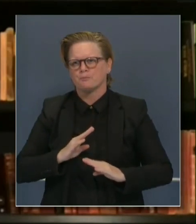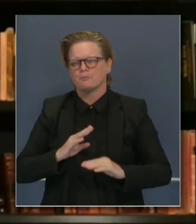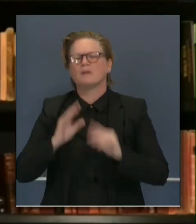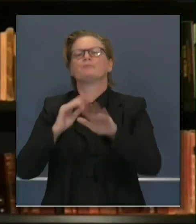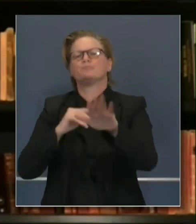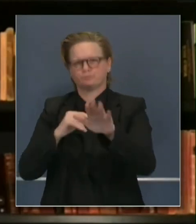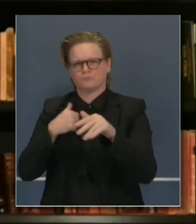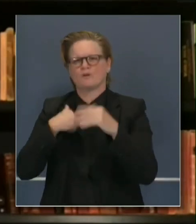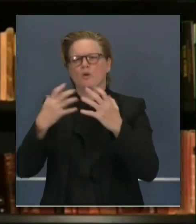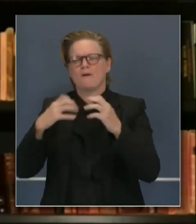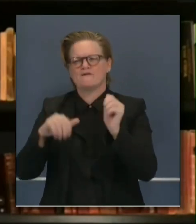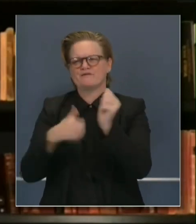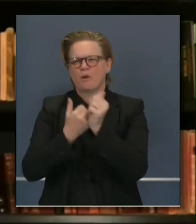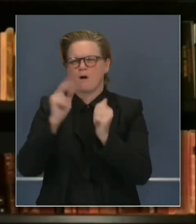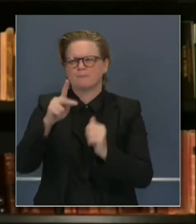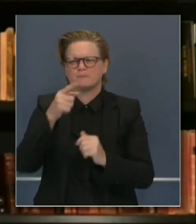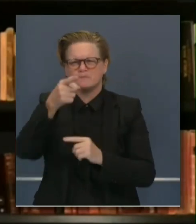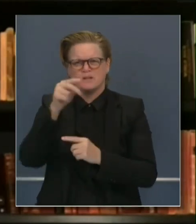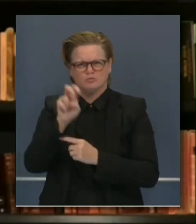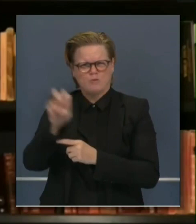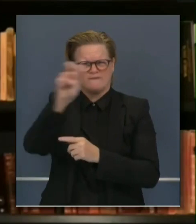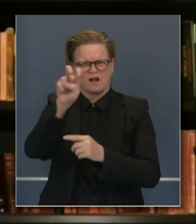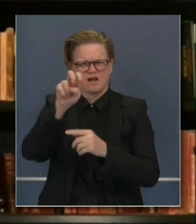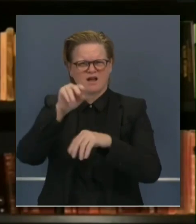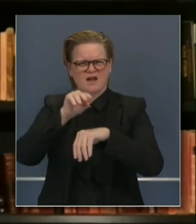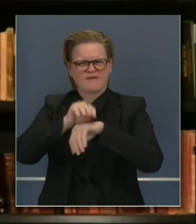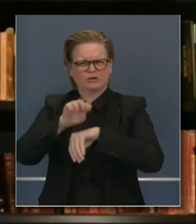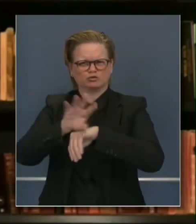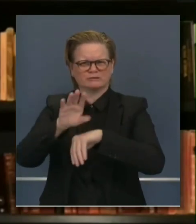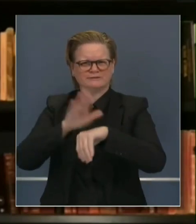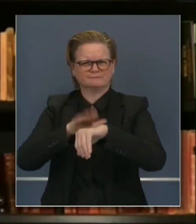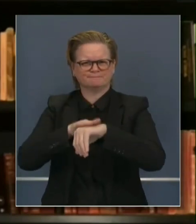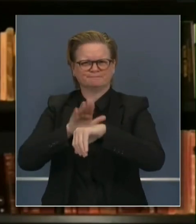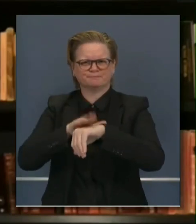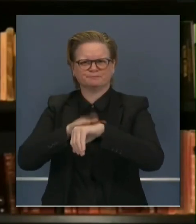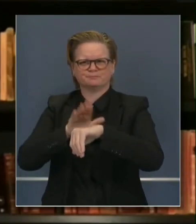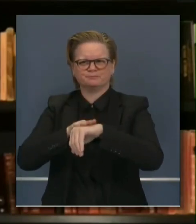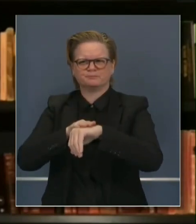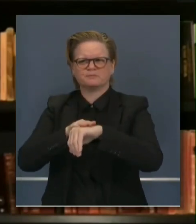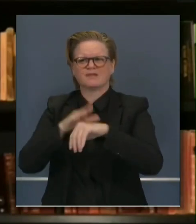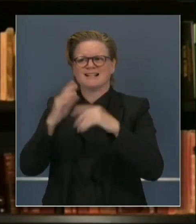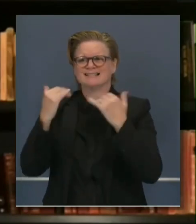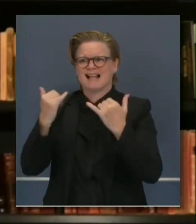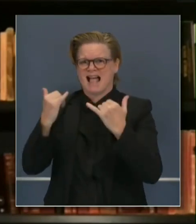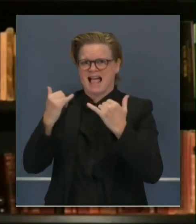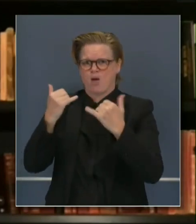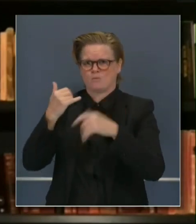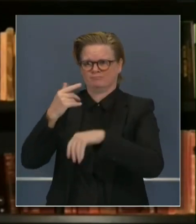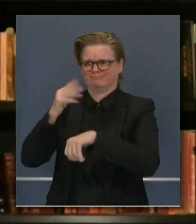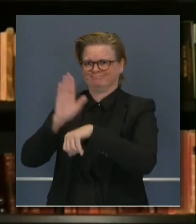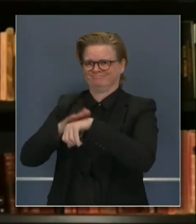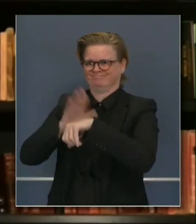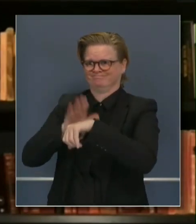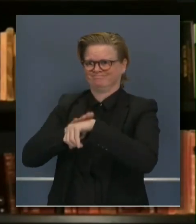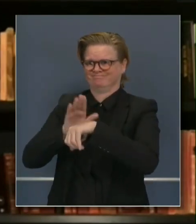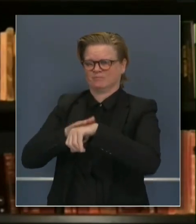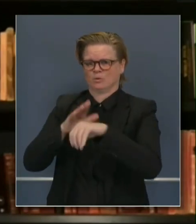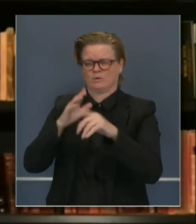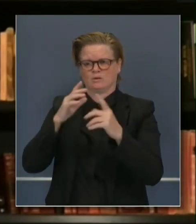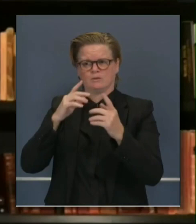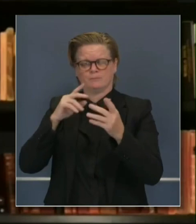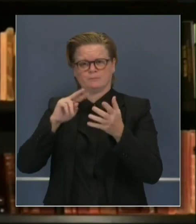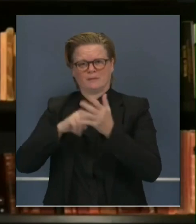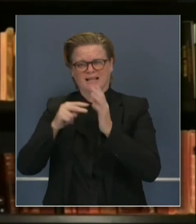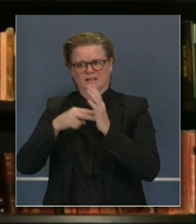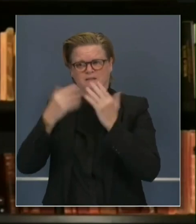about the travel advisory, which I understand is just an advisory for now, but I'm wondering if your administration is considering adding more teeth to